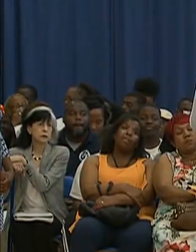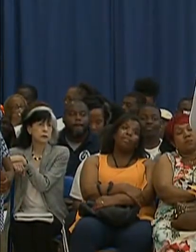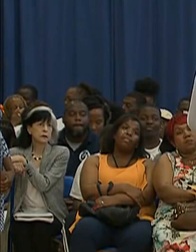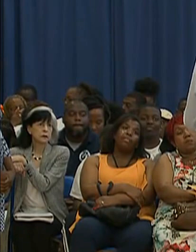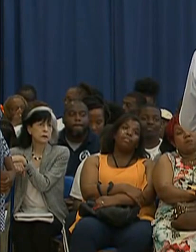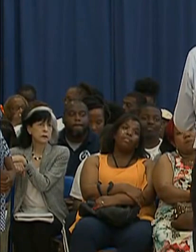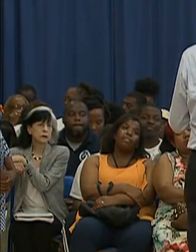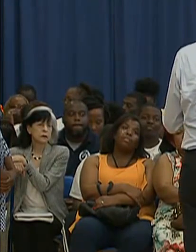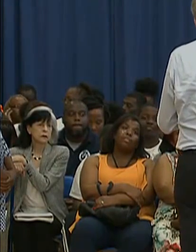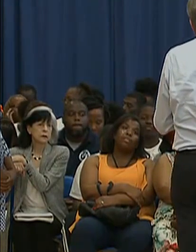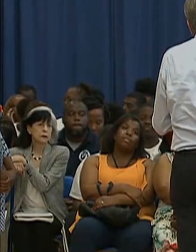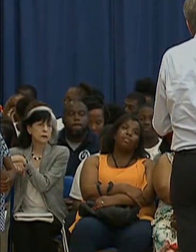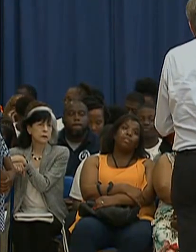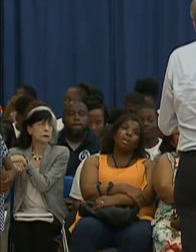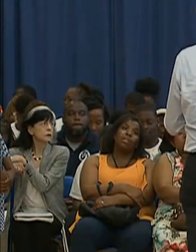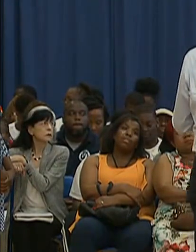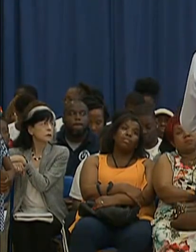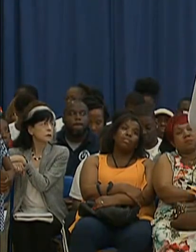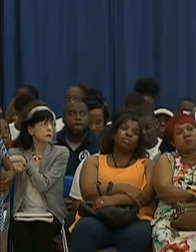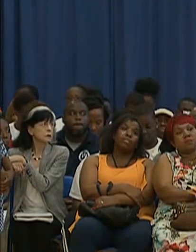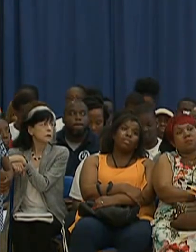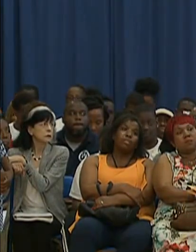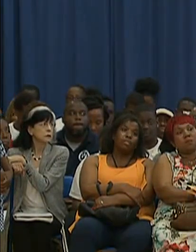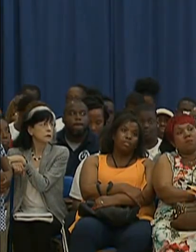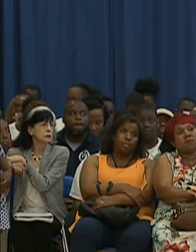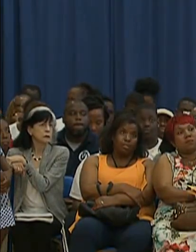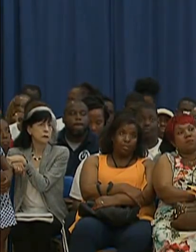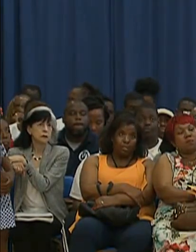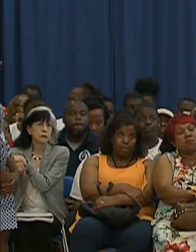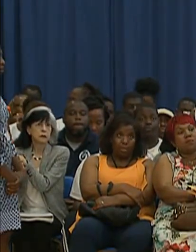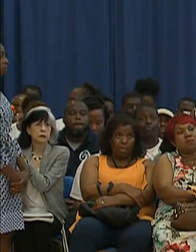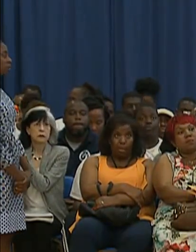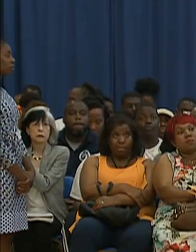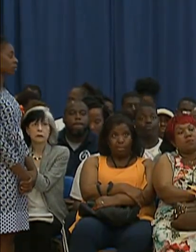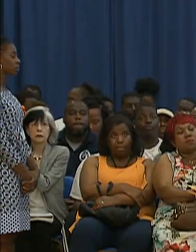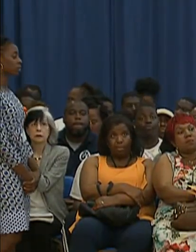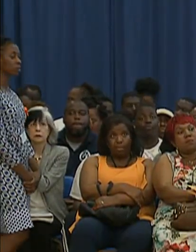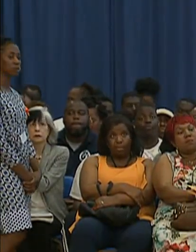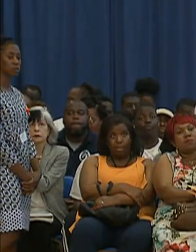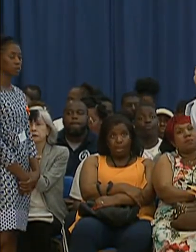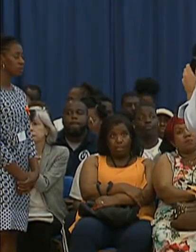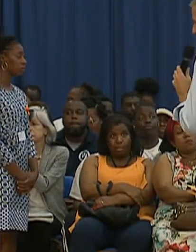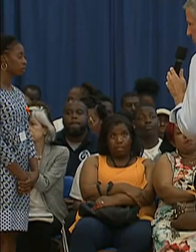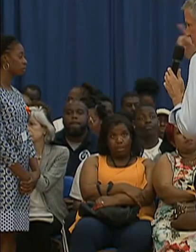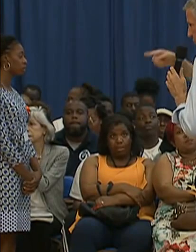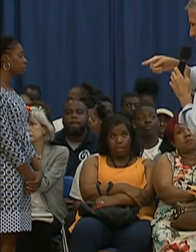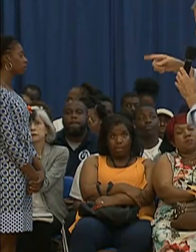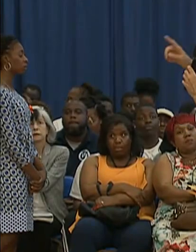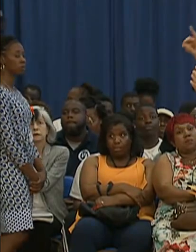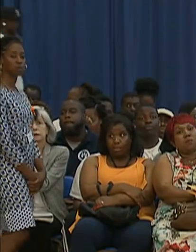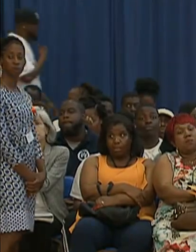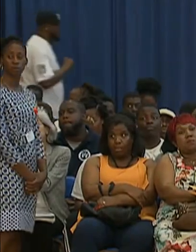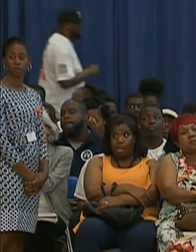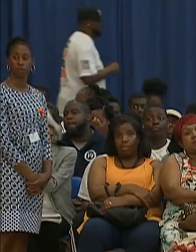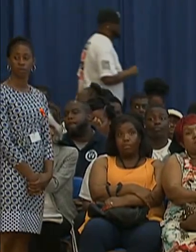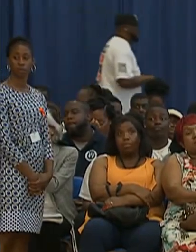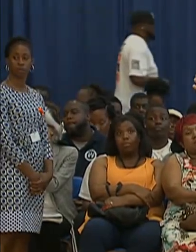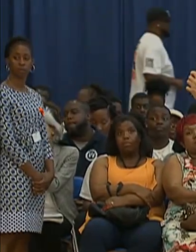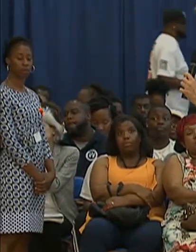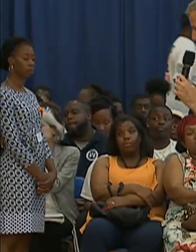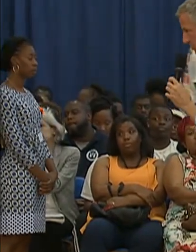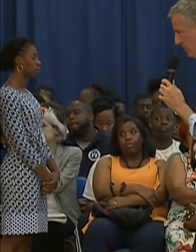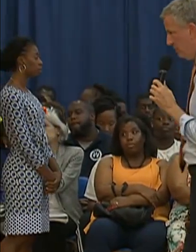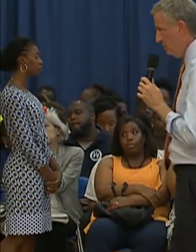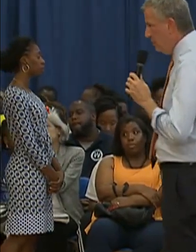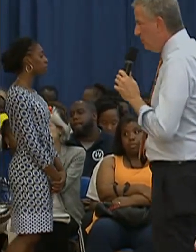you're seeking, do you know what precinct the crime took place? 8-1? Okay. Chief, will you be kind enough to follow